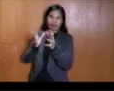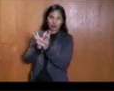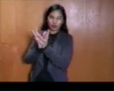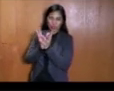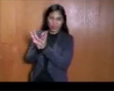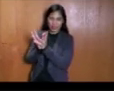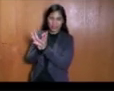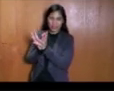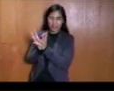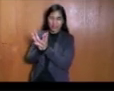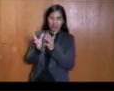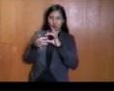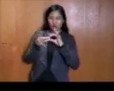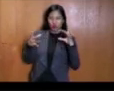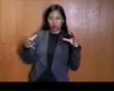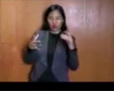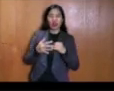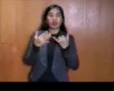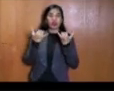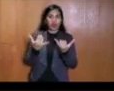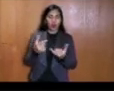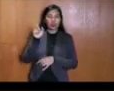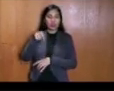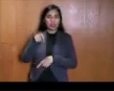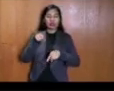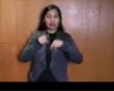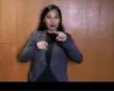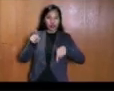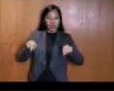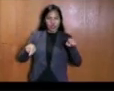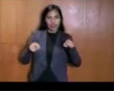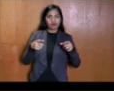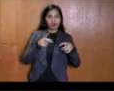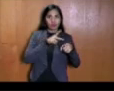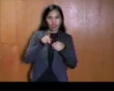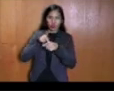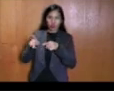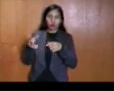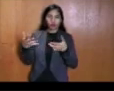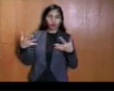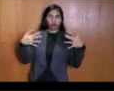we do need an interdisciplinary approach that draws insights